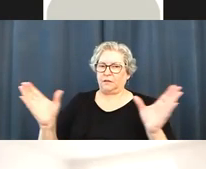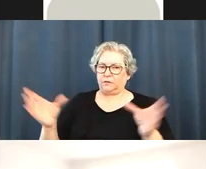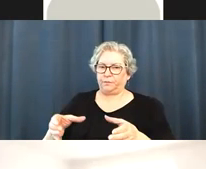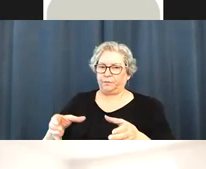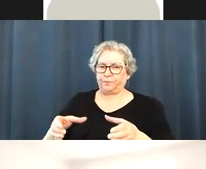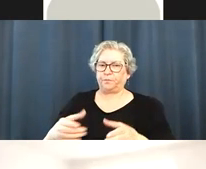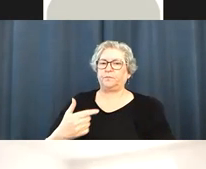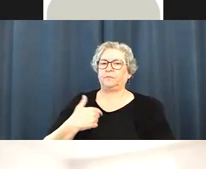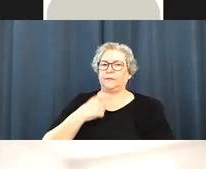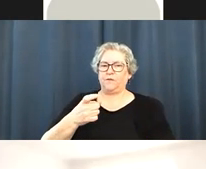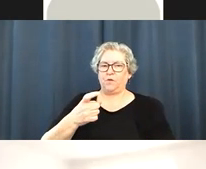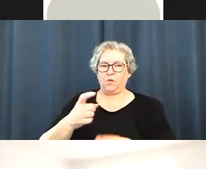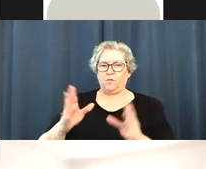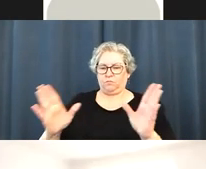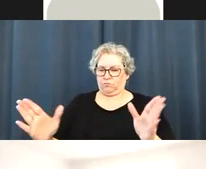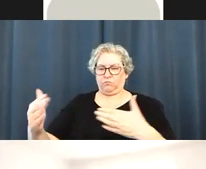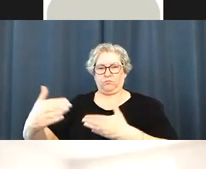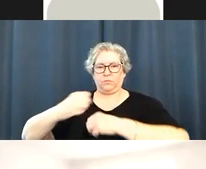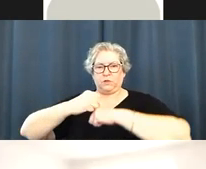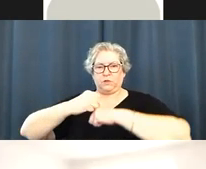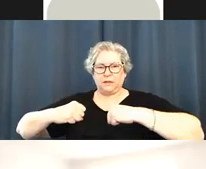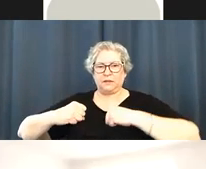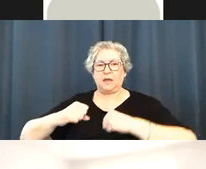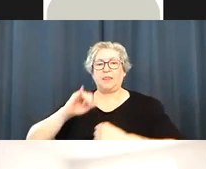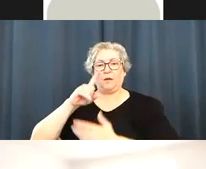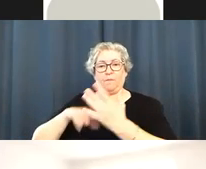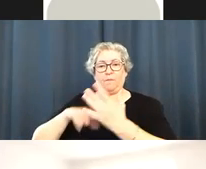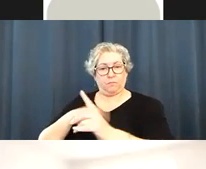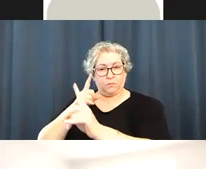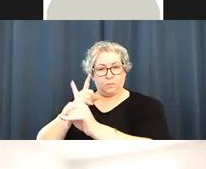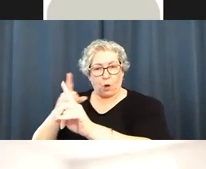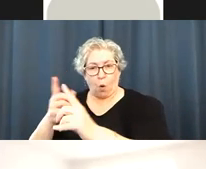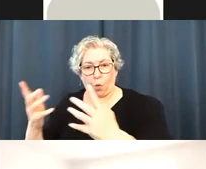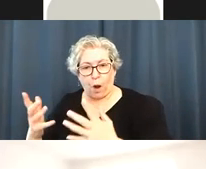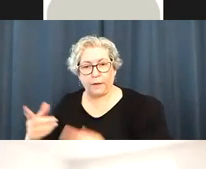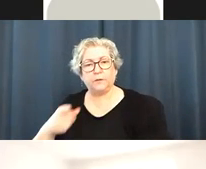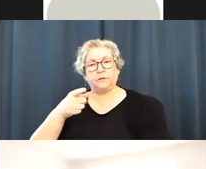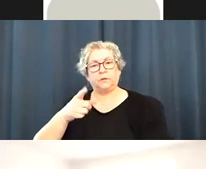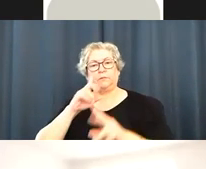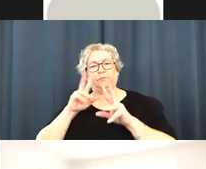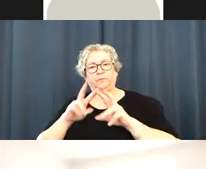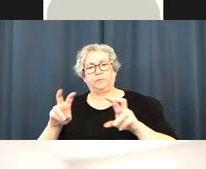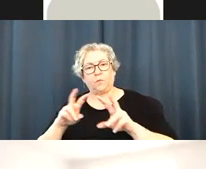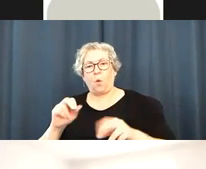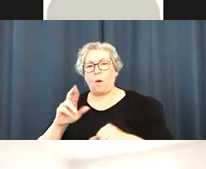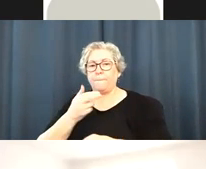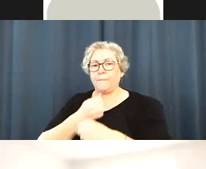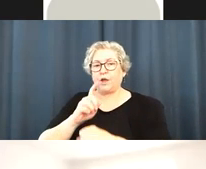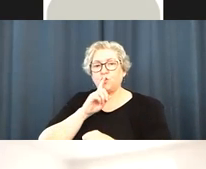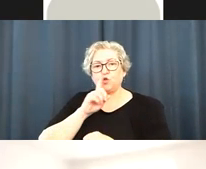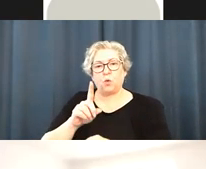this much space and here's what I'm looking for. And then you want to explore or look at or ensure